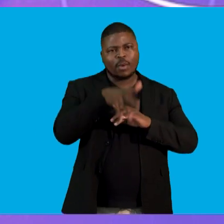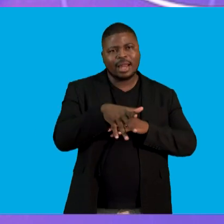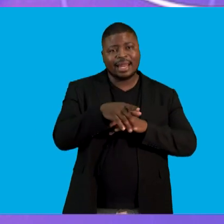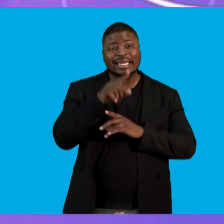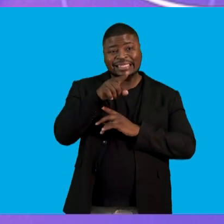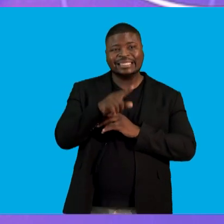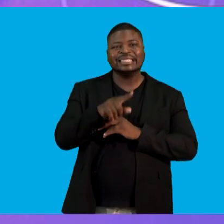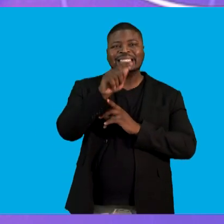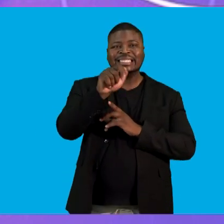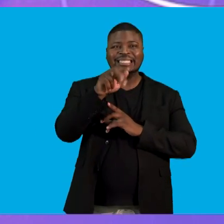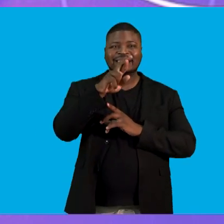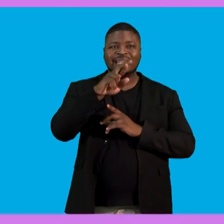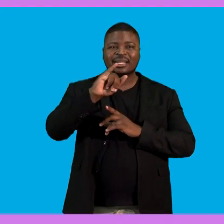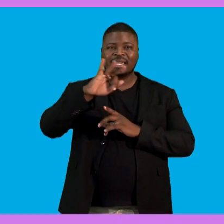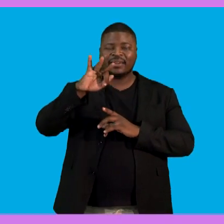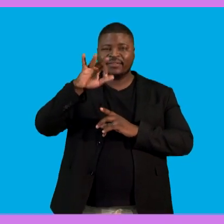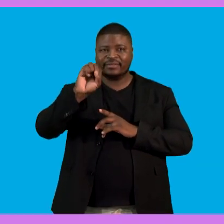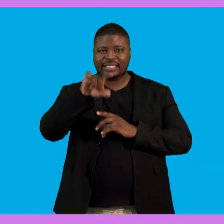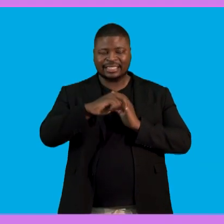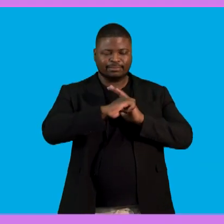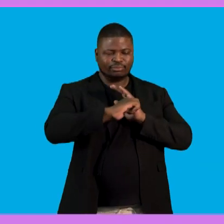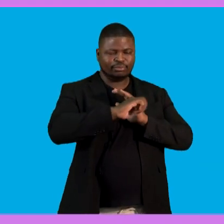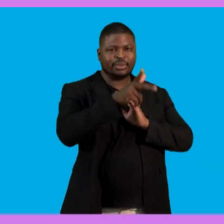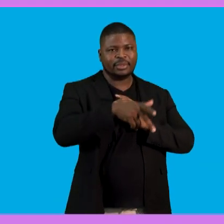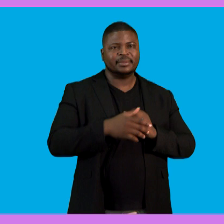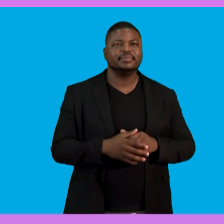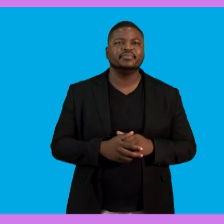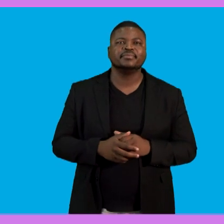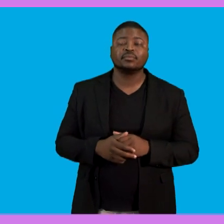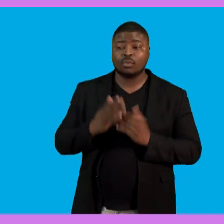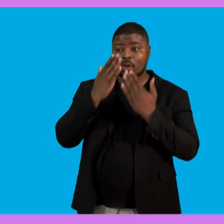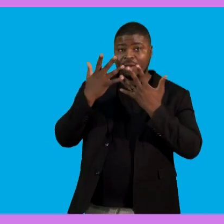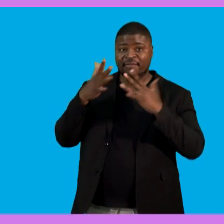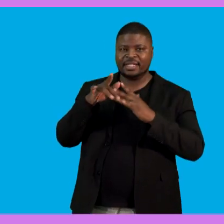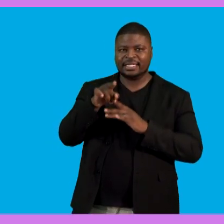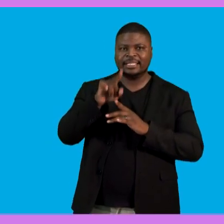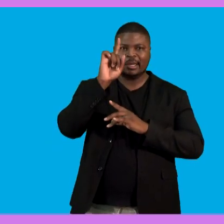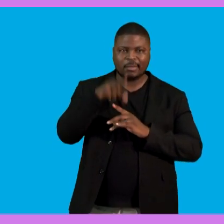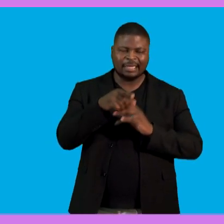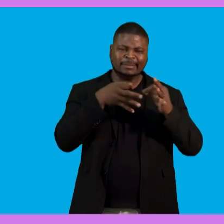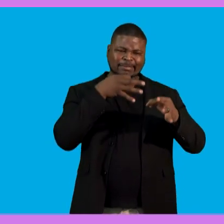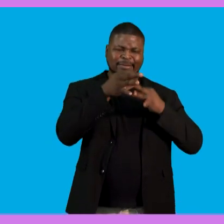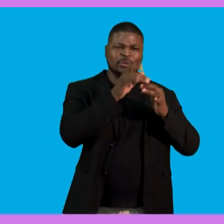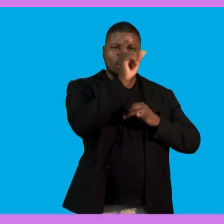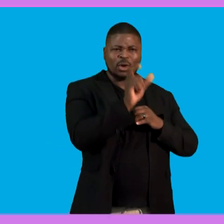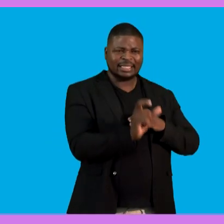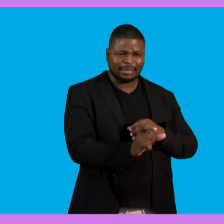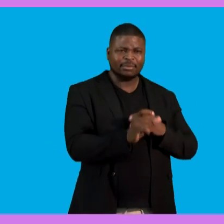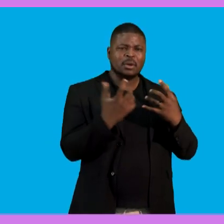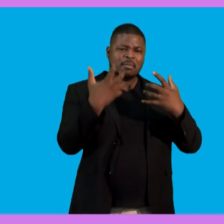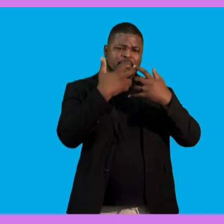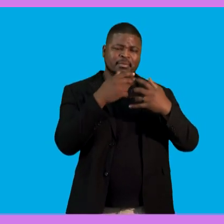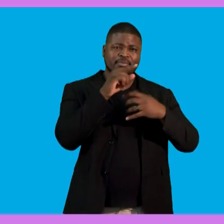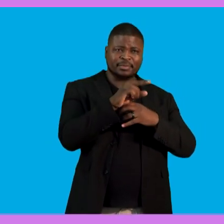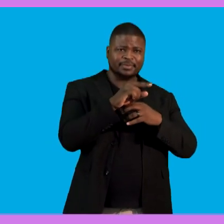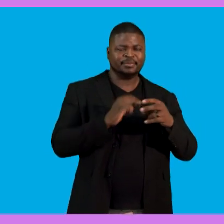And those are tariffs. At the end of this lesson, you should be able to define concepts in relation